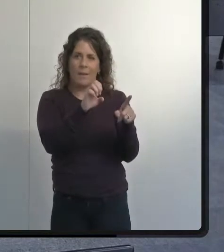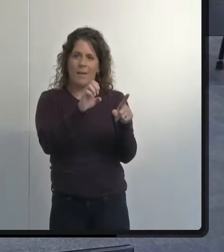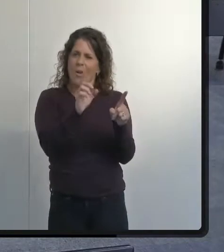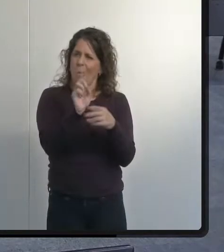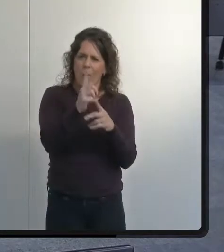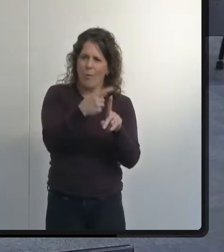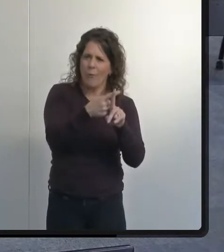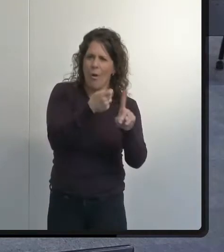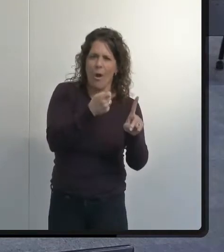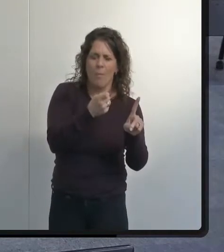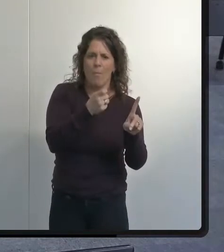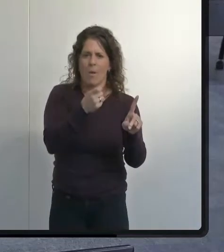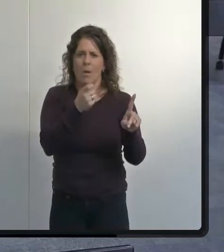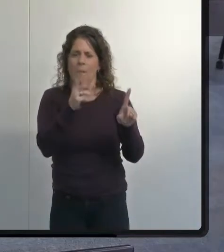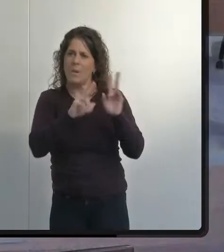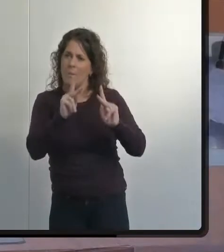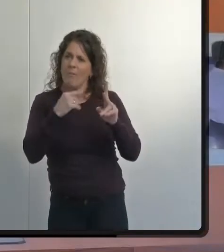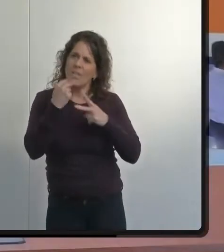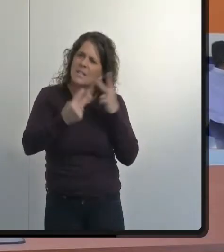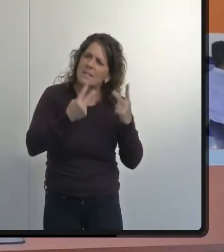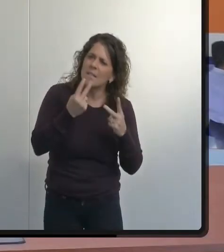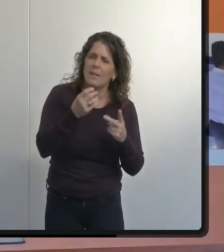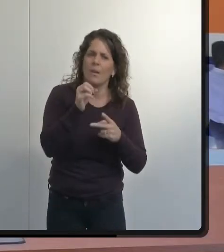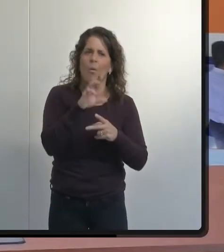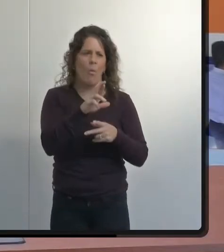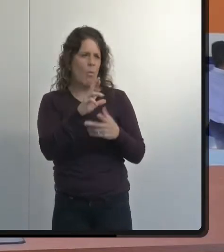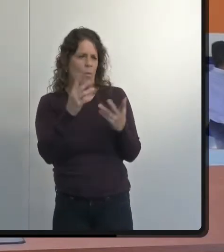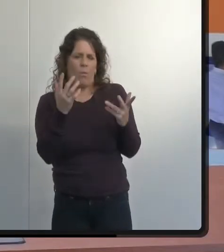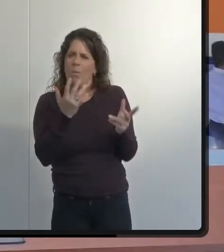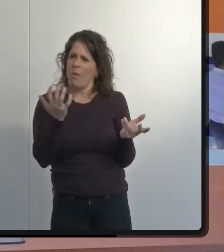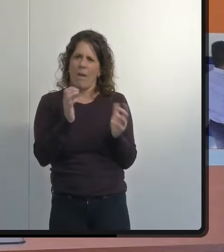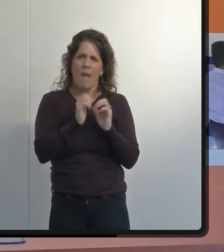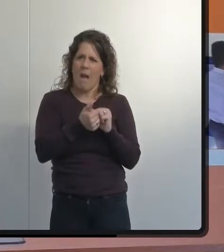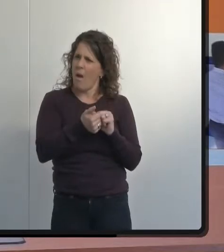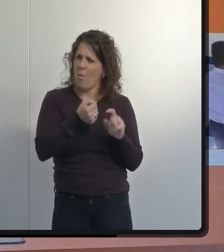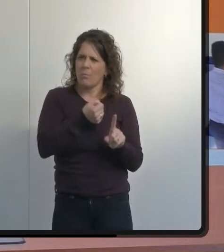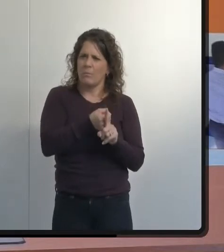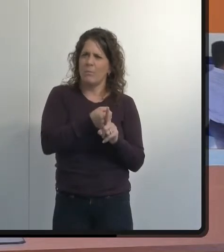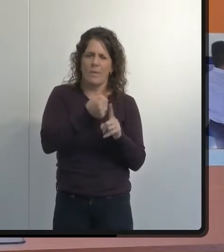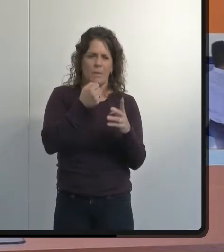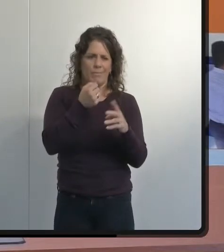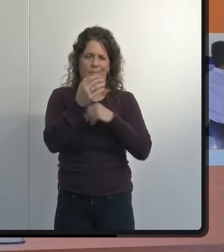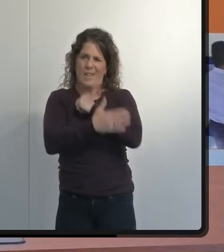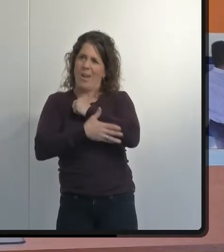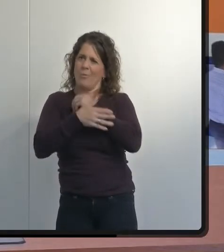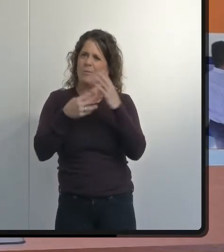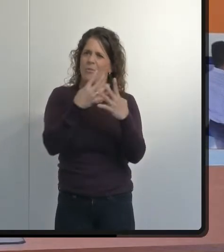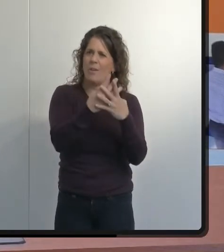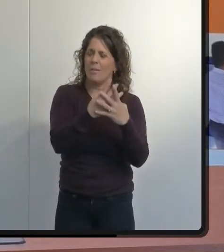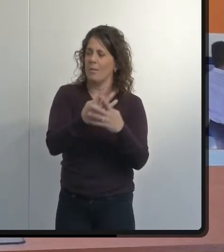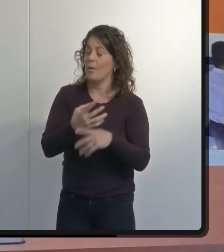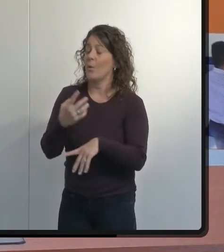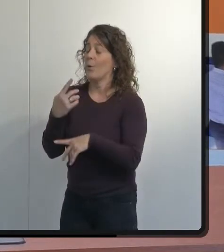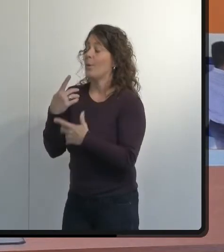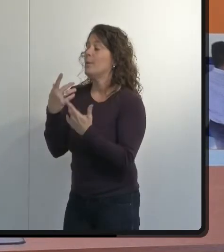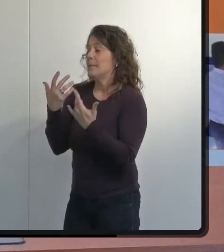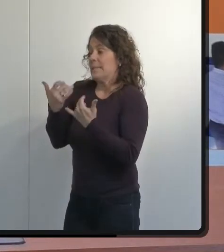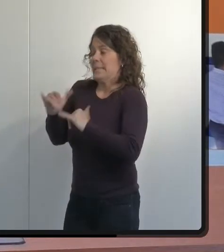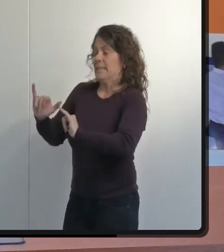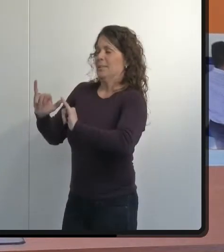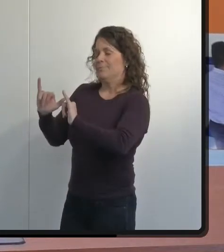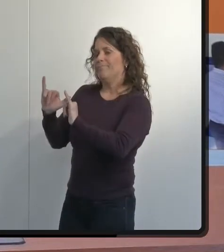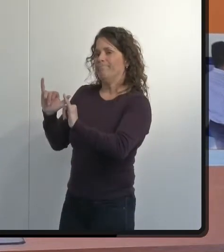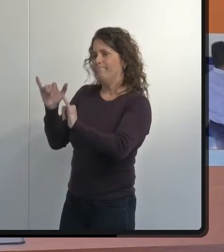through staff to the inmate? Since we're still in the middle of the case investigation, I